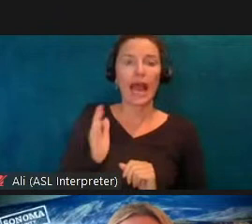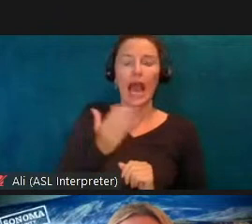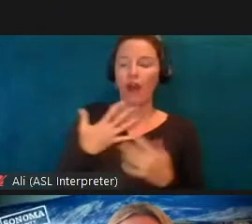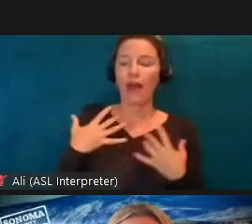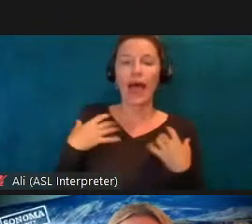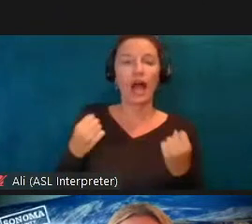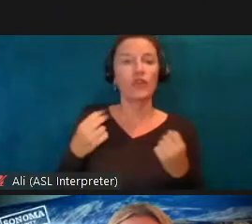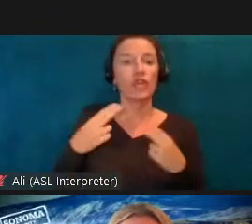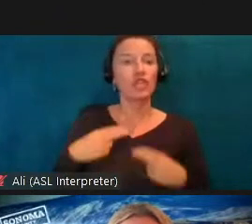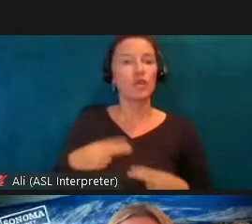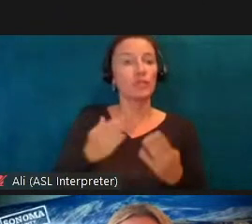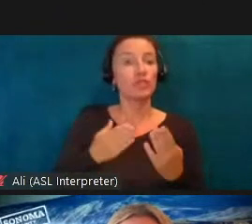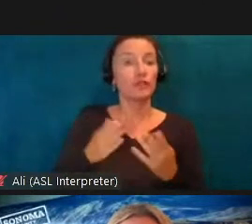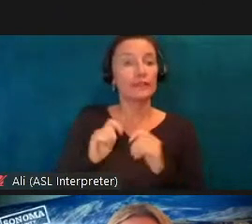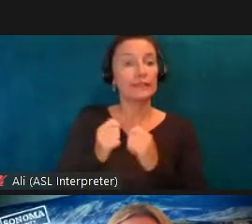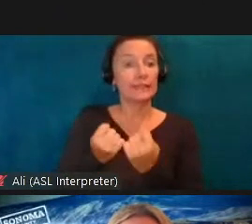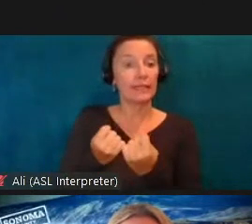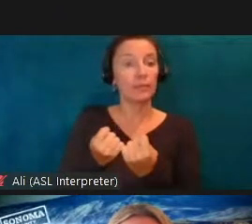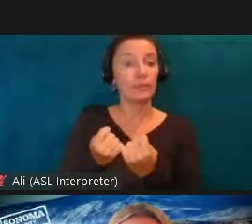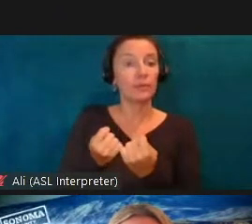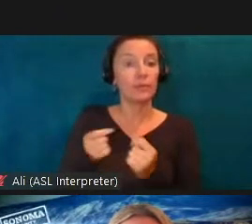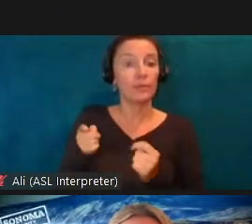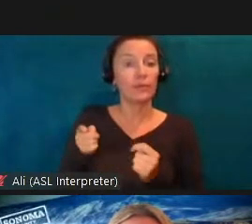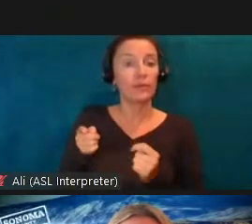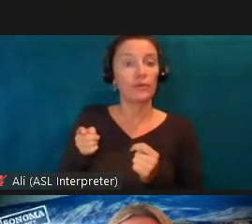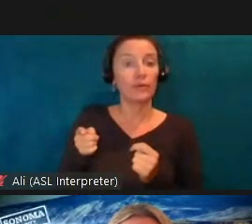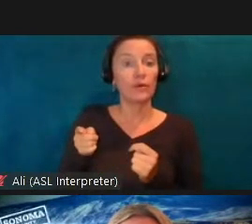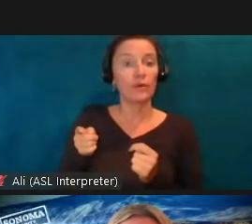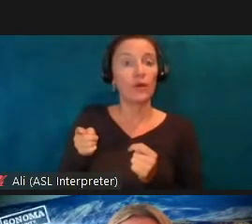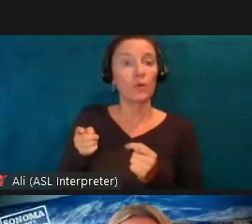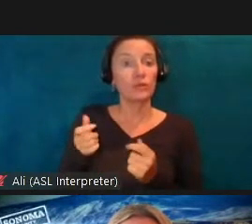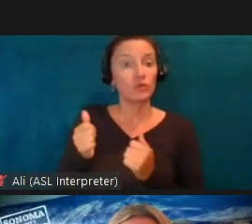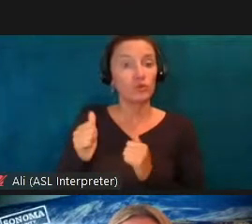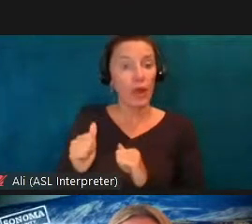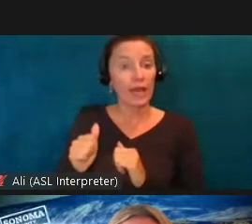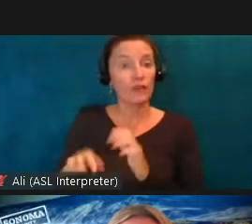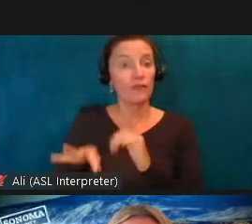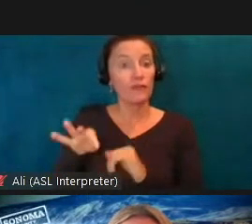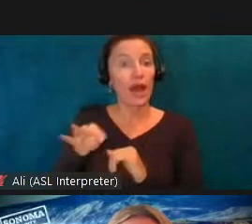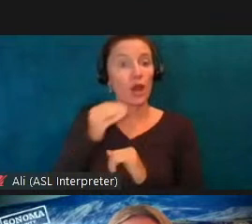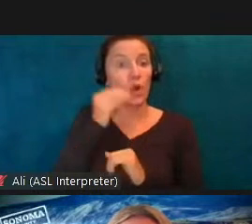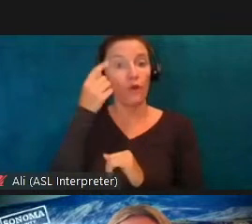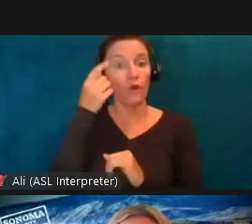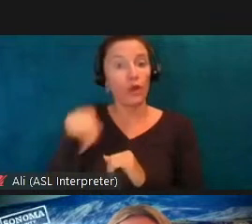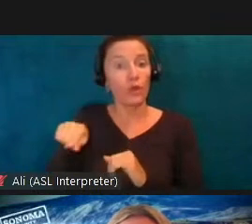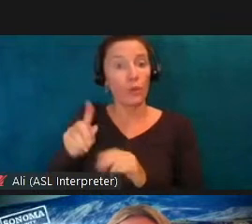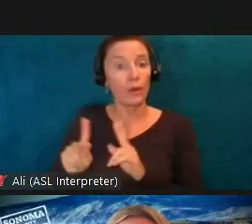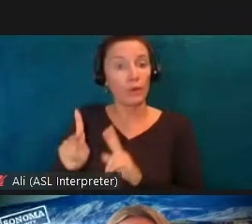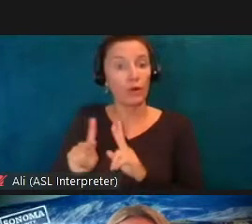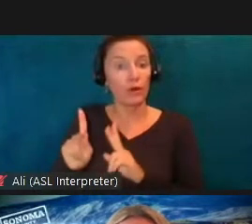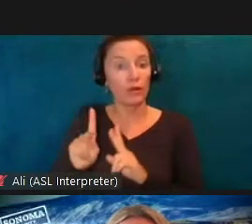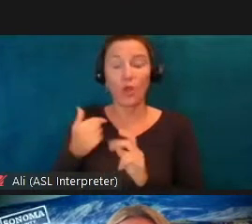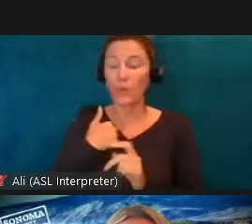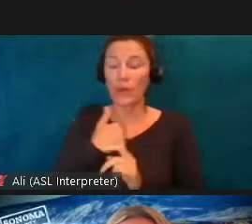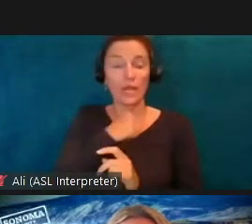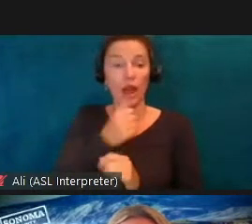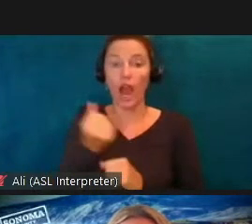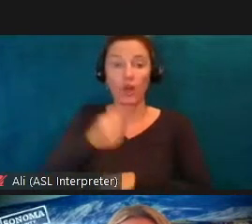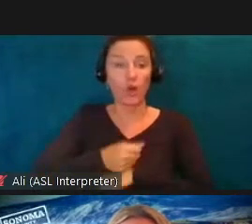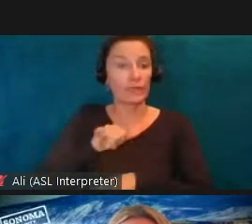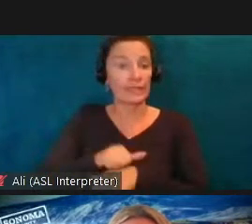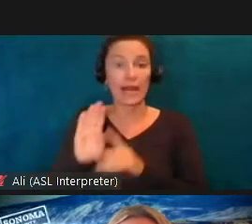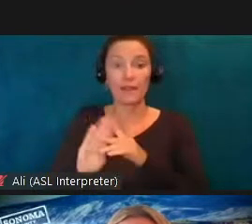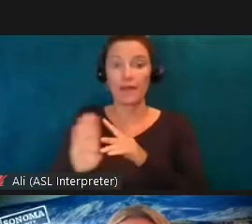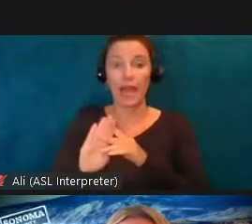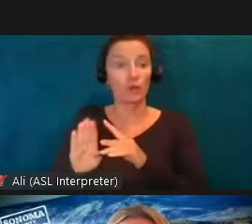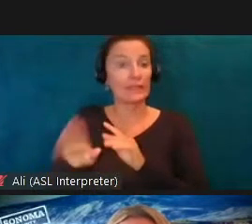Service team, will have an opportunity to try and get people rehoused. And we will not be closing that evacuation center until everybody